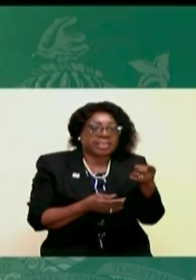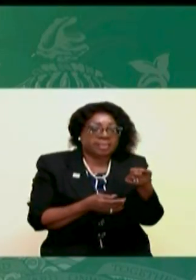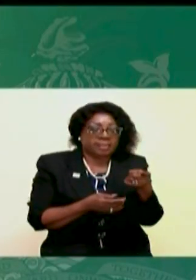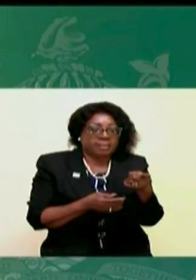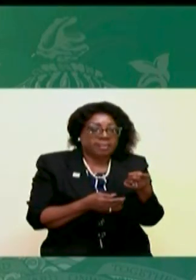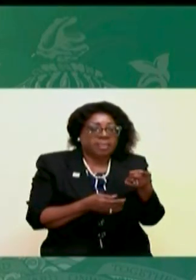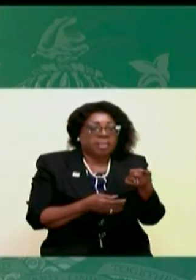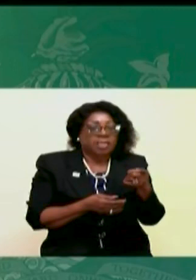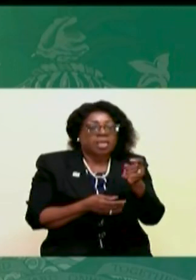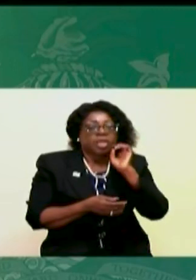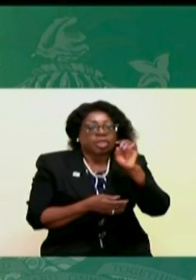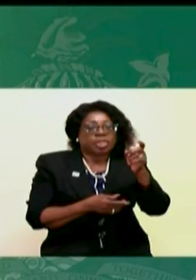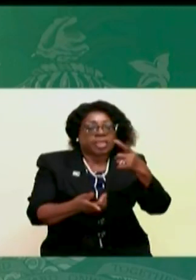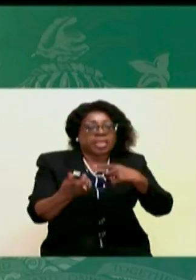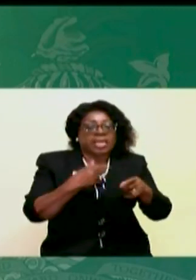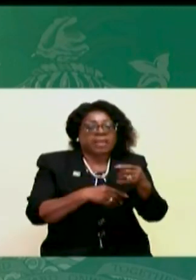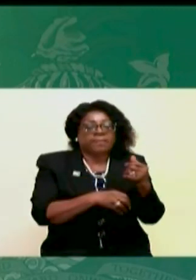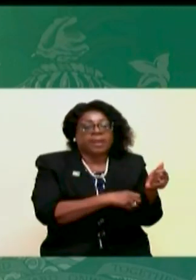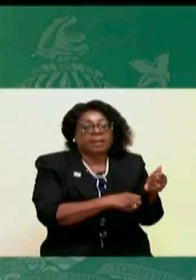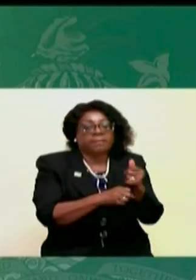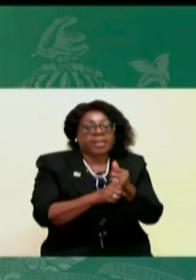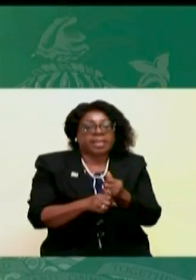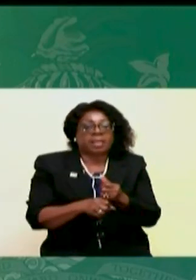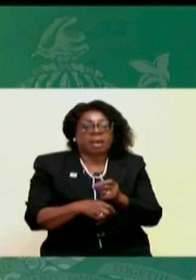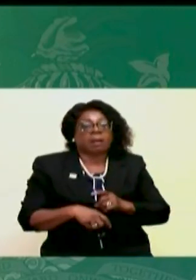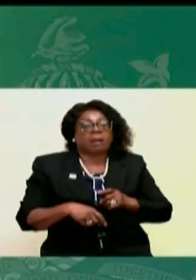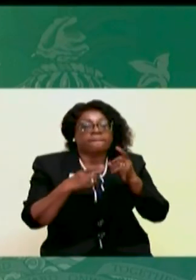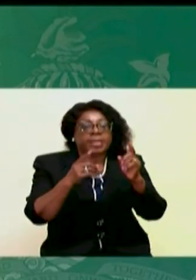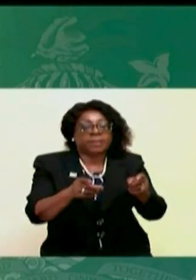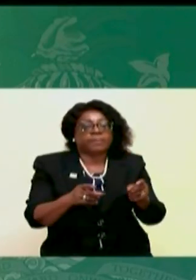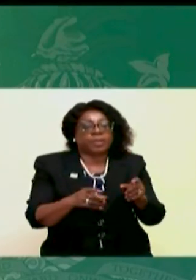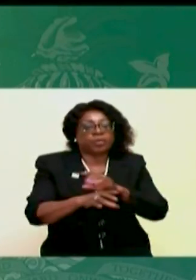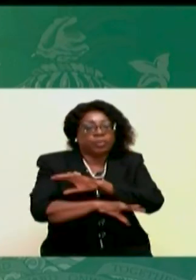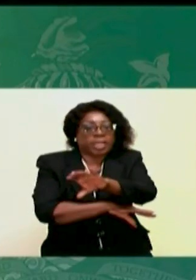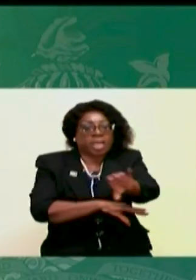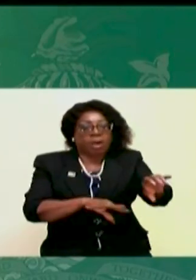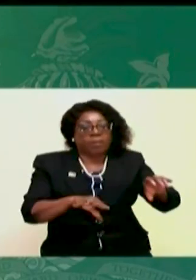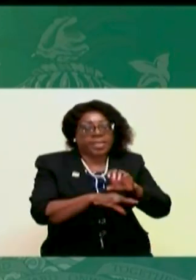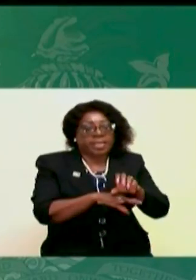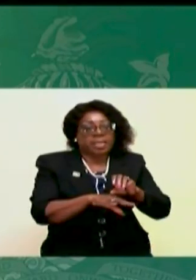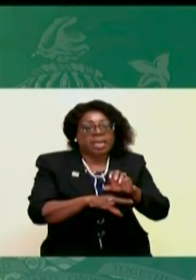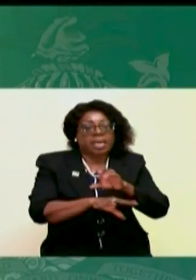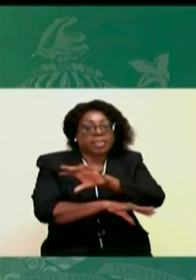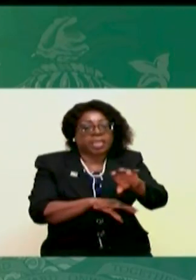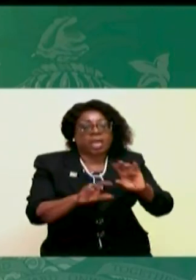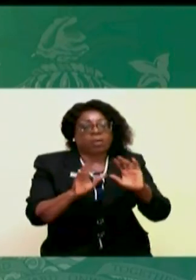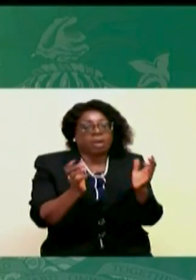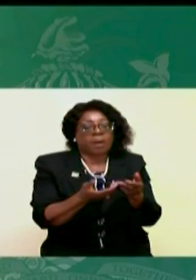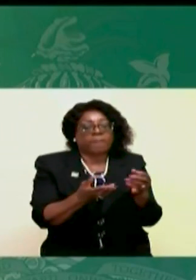she came and made a commitment to the Caribbean and to the CARICOM community.